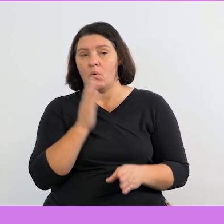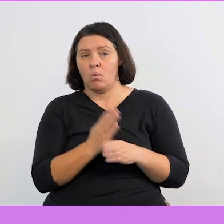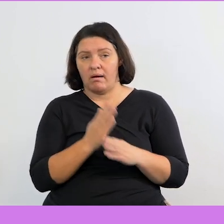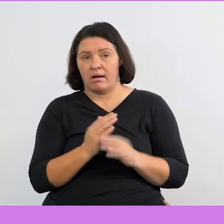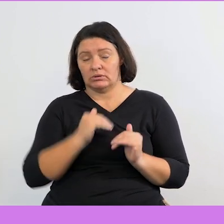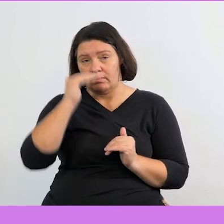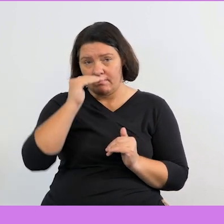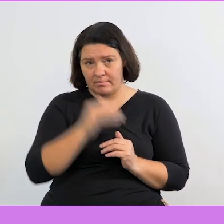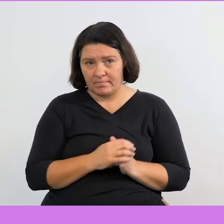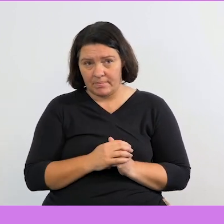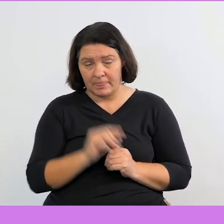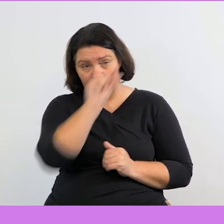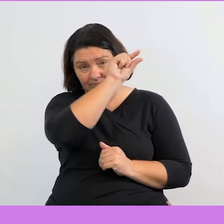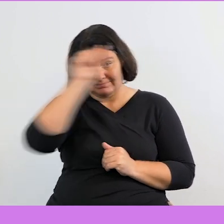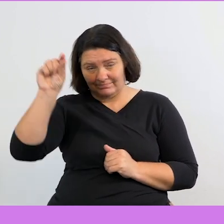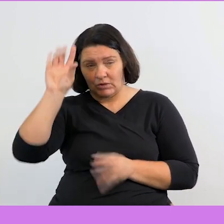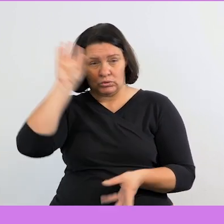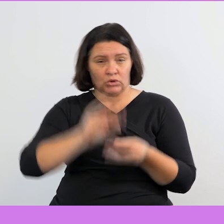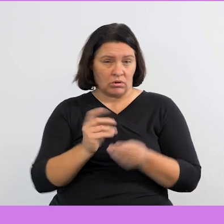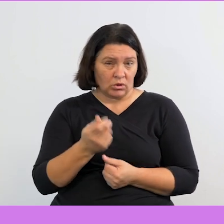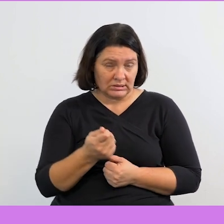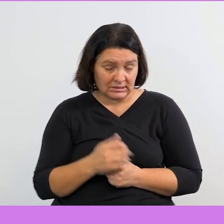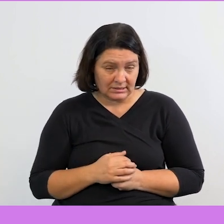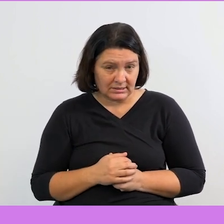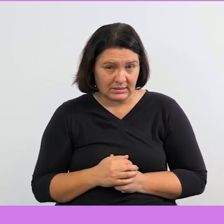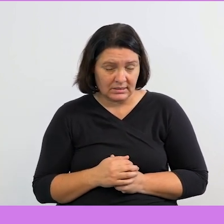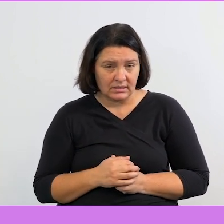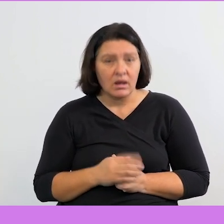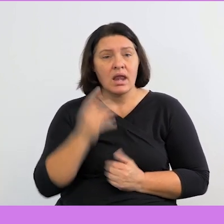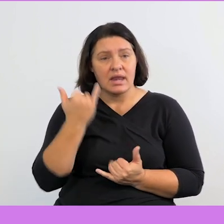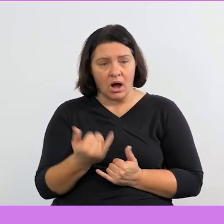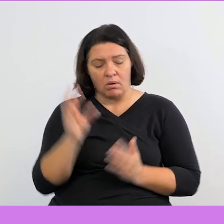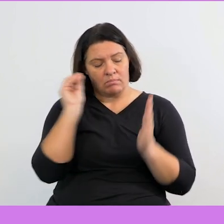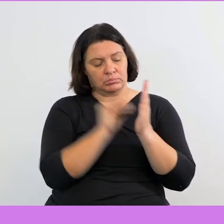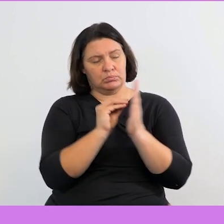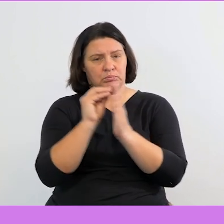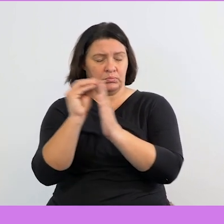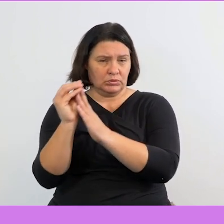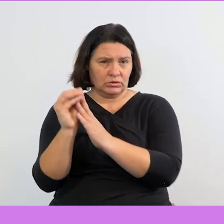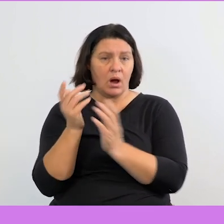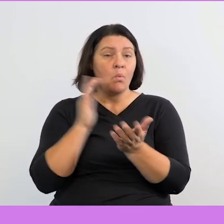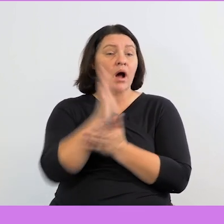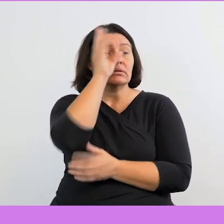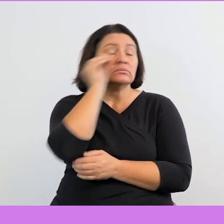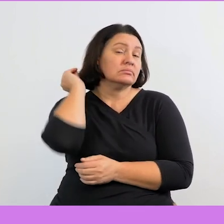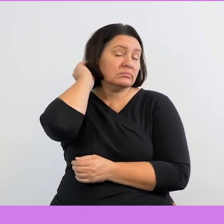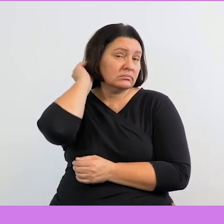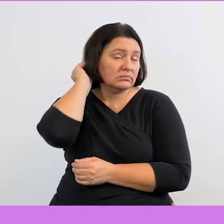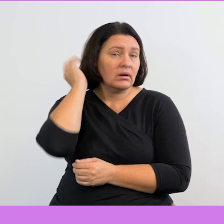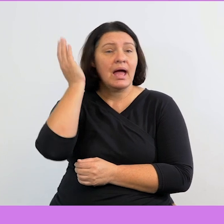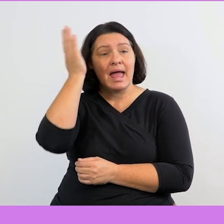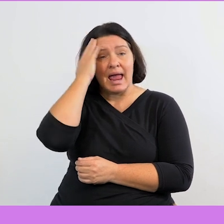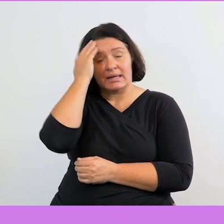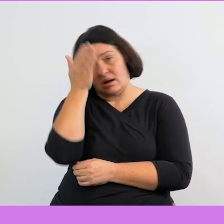top one, right? The total cost. So remember, we are going to plot. In this case, I want you to note